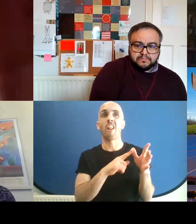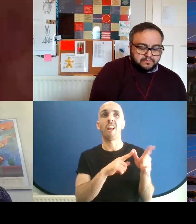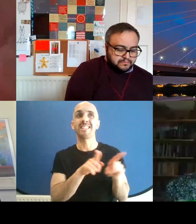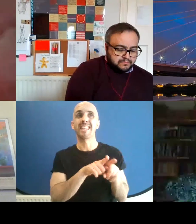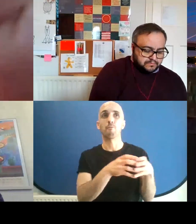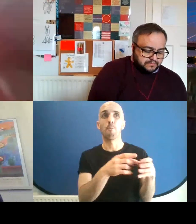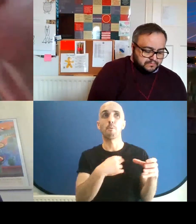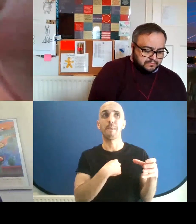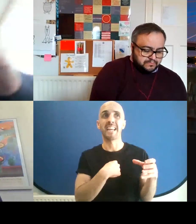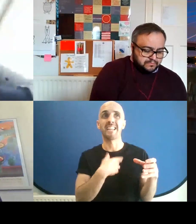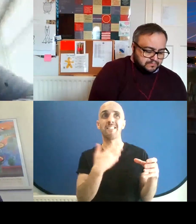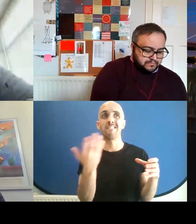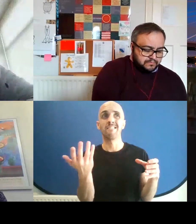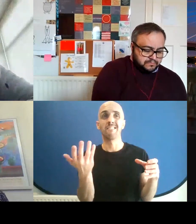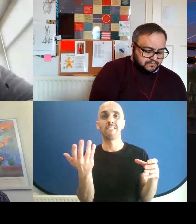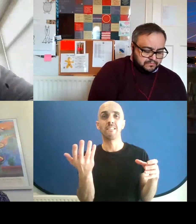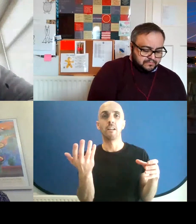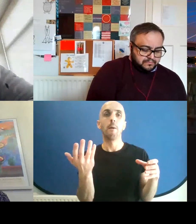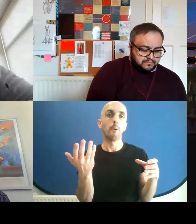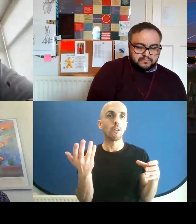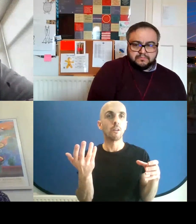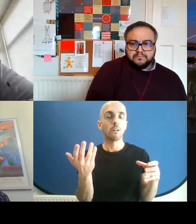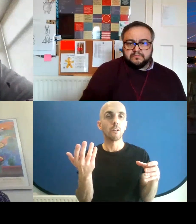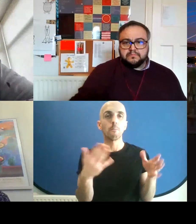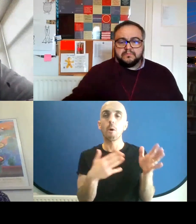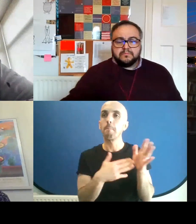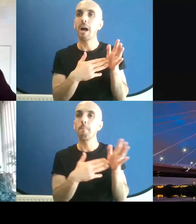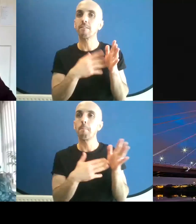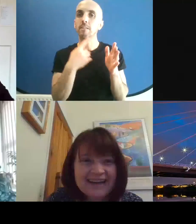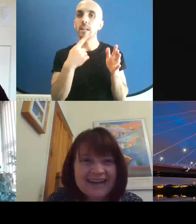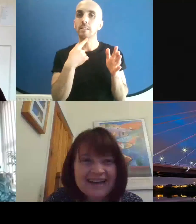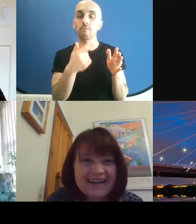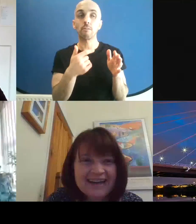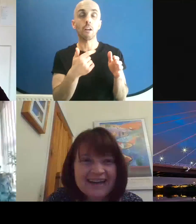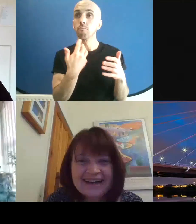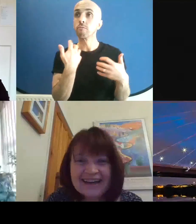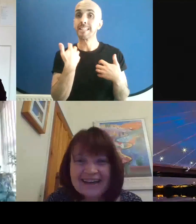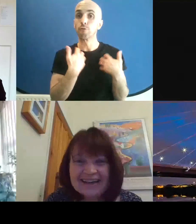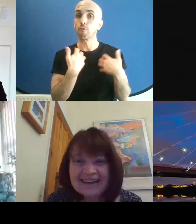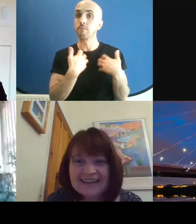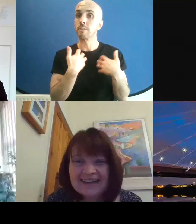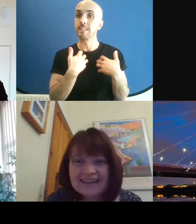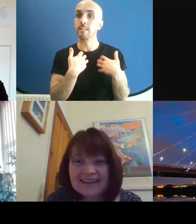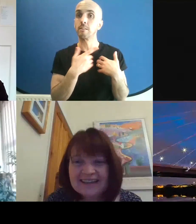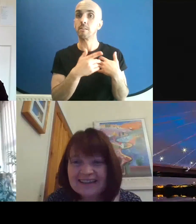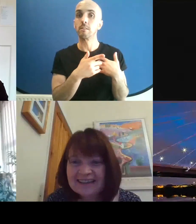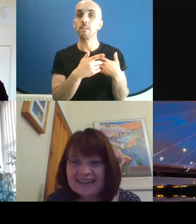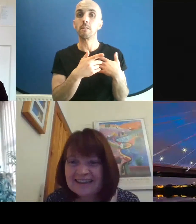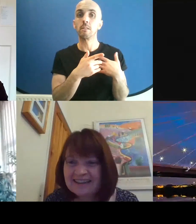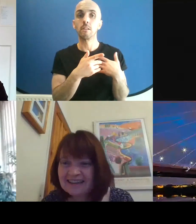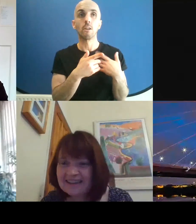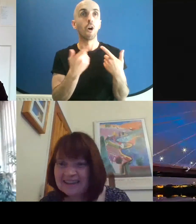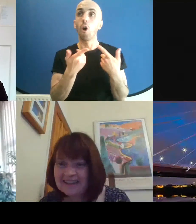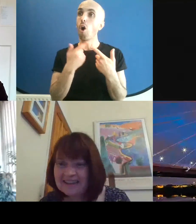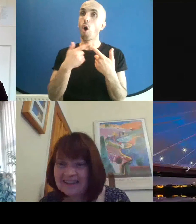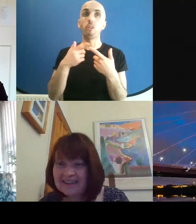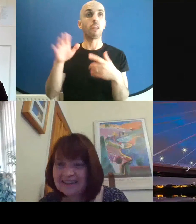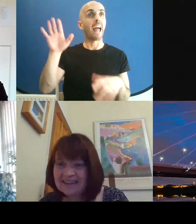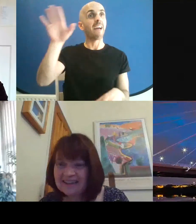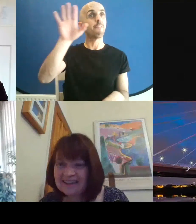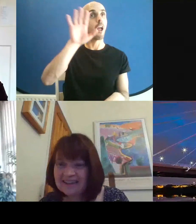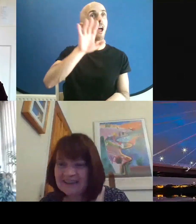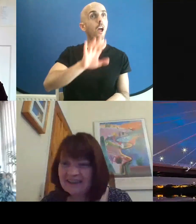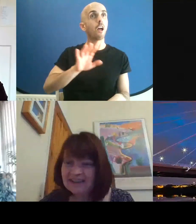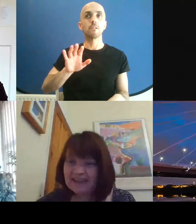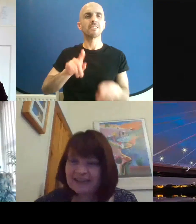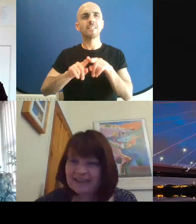facilitated her group. But yeah, it was really interesting to find out that Other regions are using very similar tools